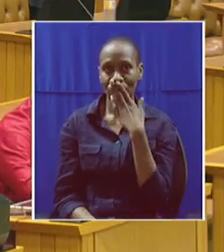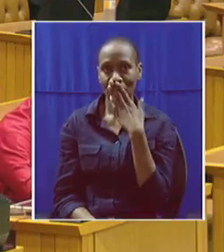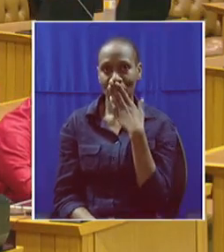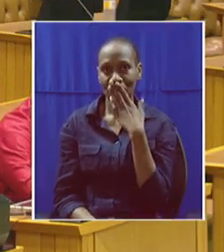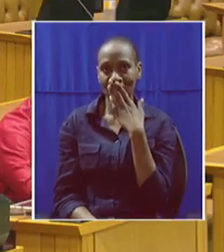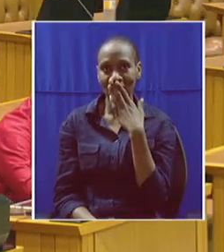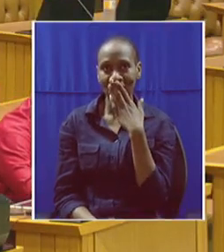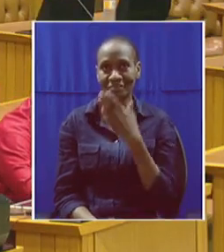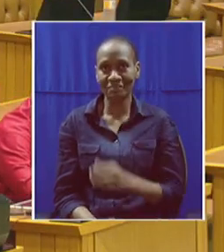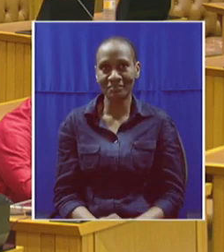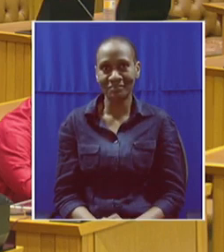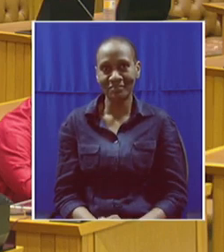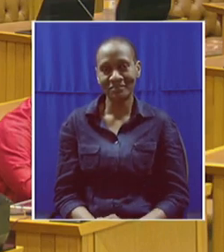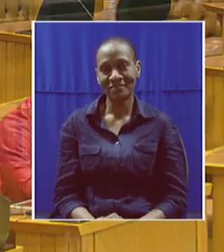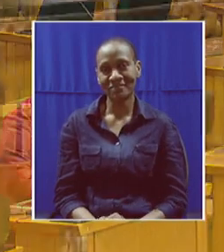seated